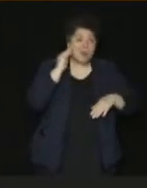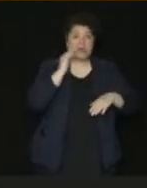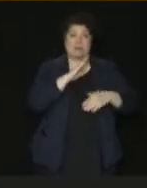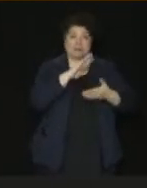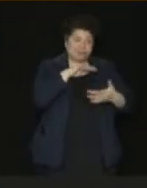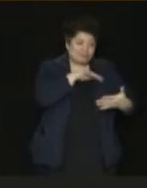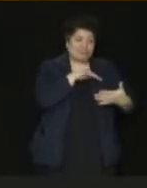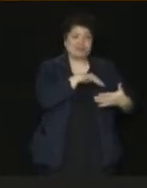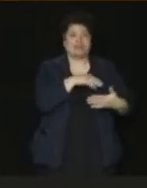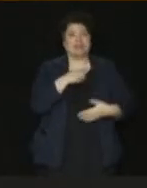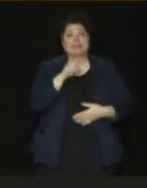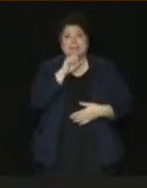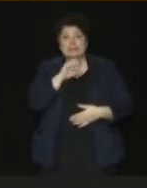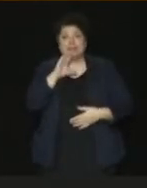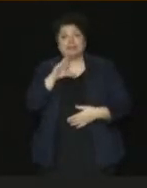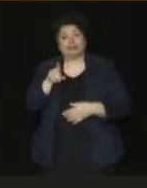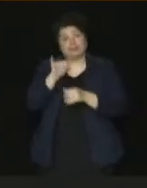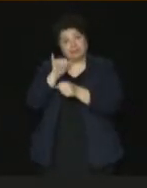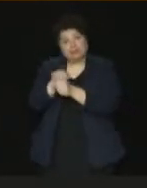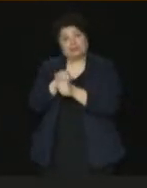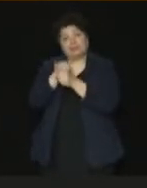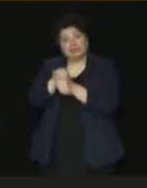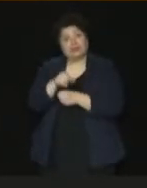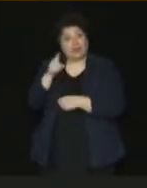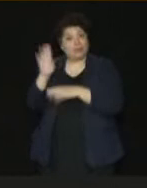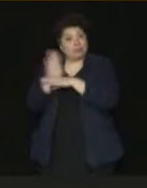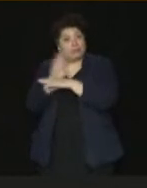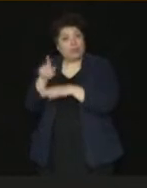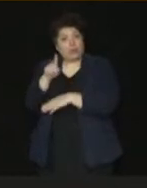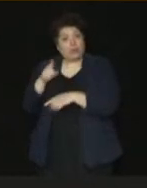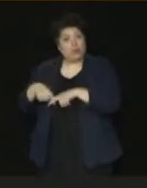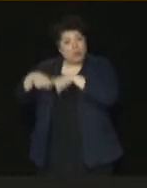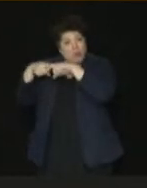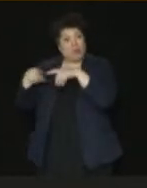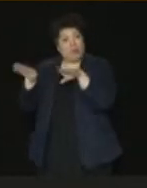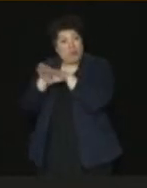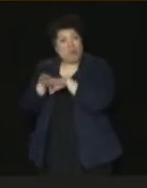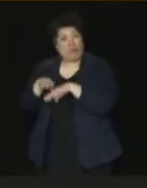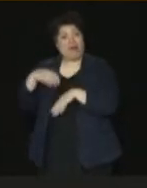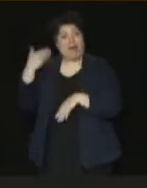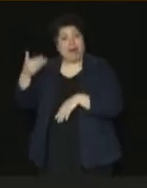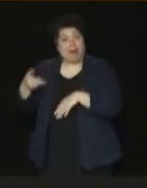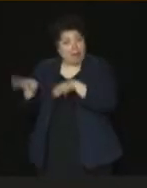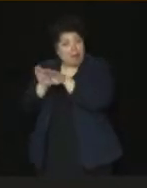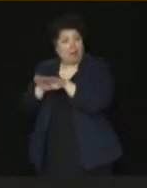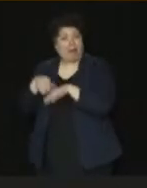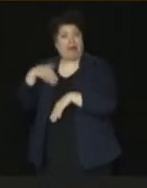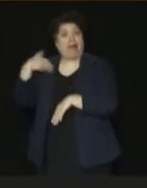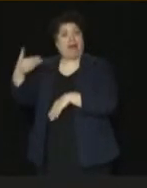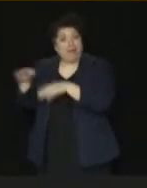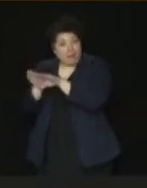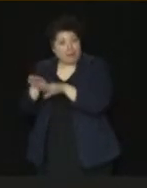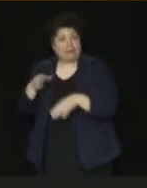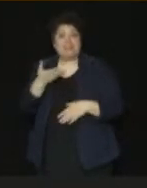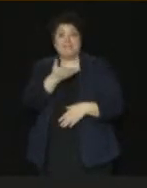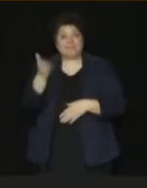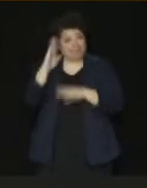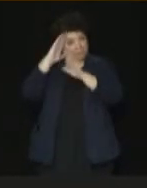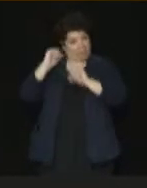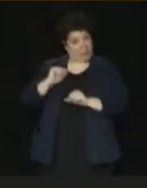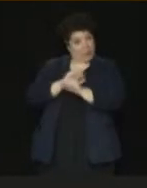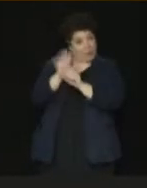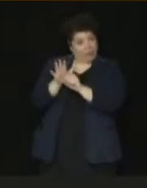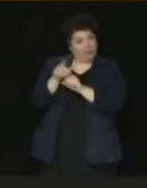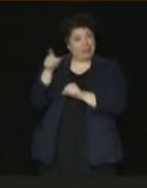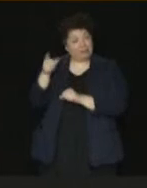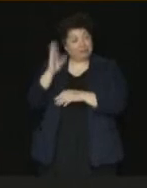your business has had to close temporarily, perhaps repeatedly. No one expects this pandemic to end overnight, but you're